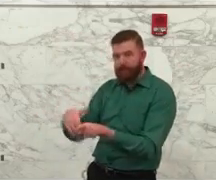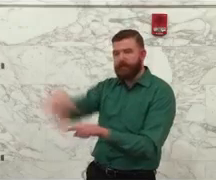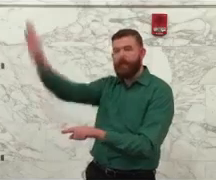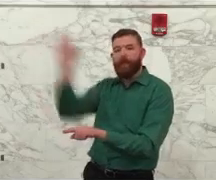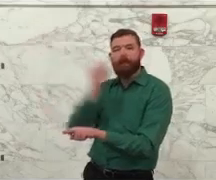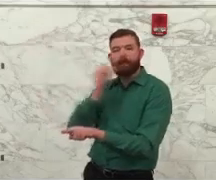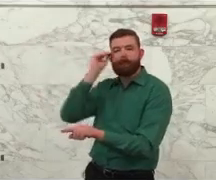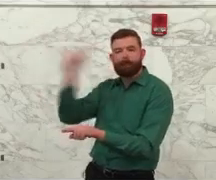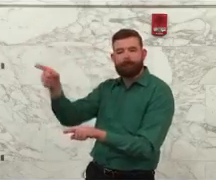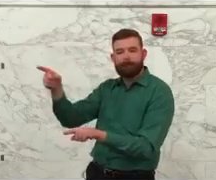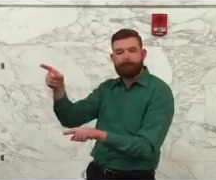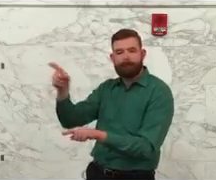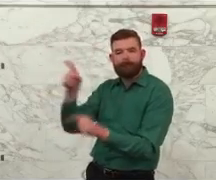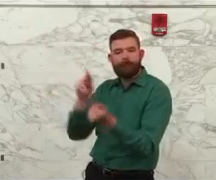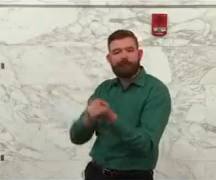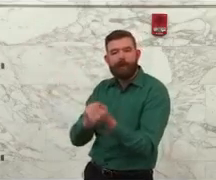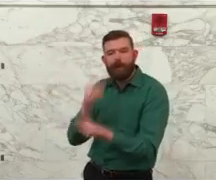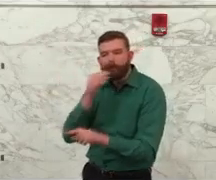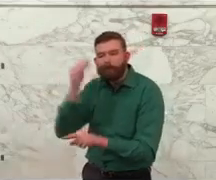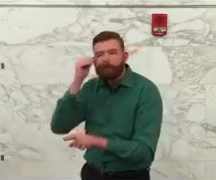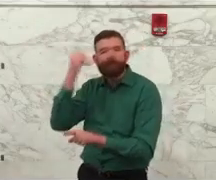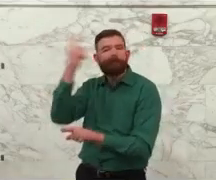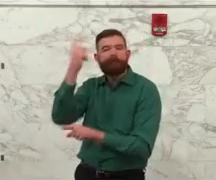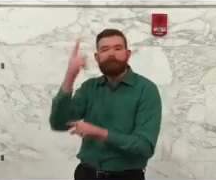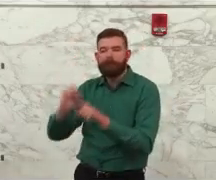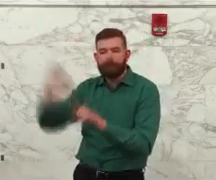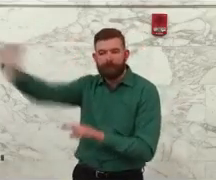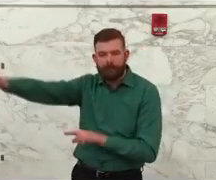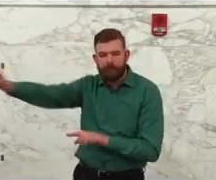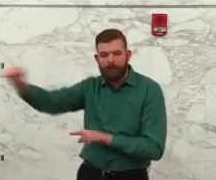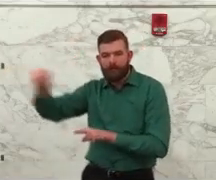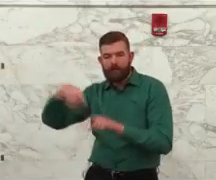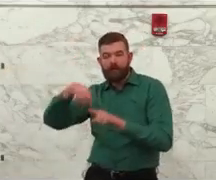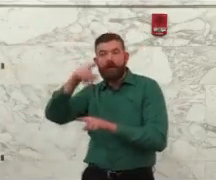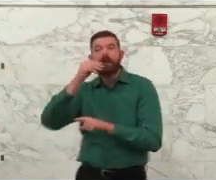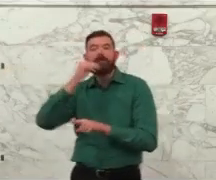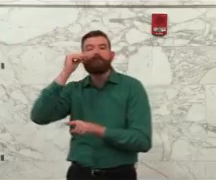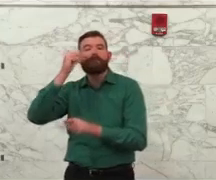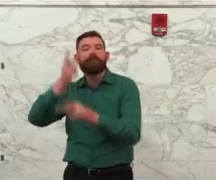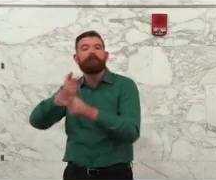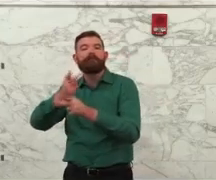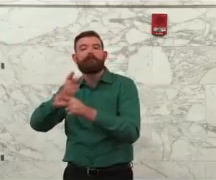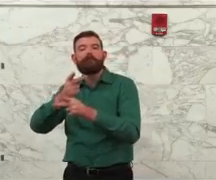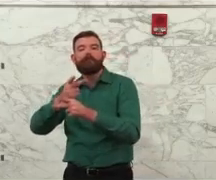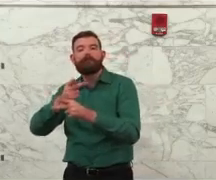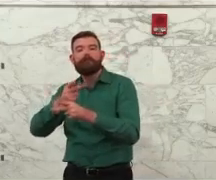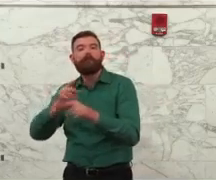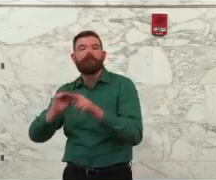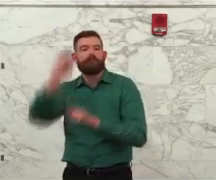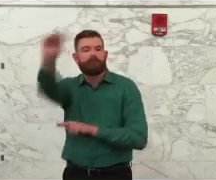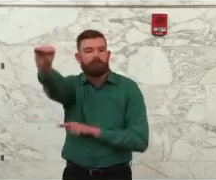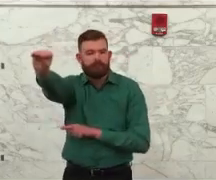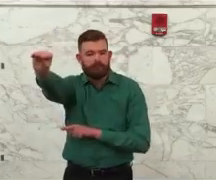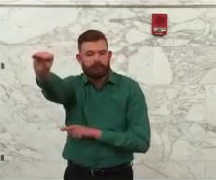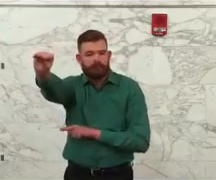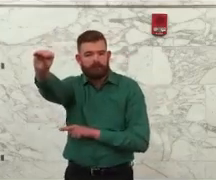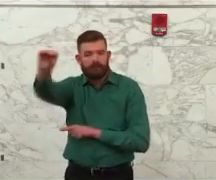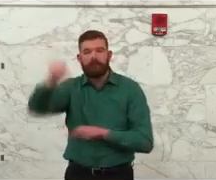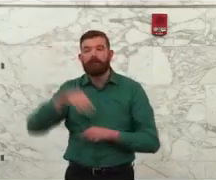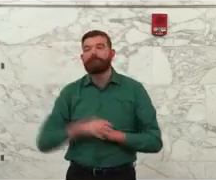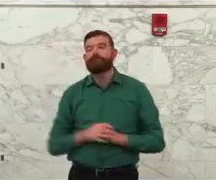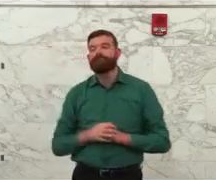or a skilled nursing facility or home care. That's what we're looking at the field hospitals for, and opening up